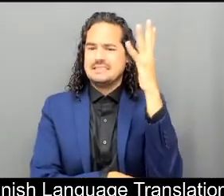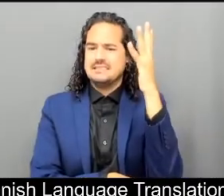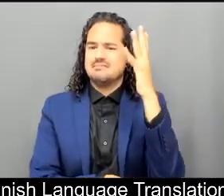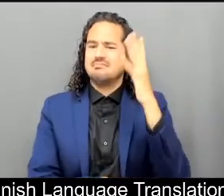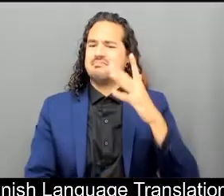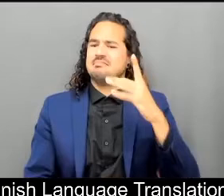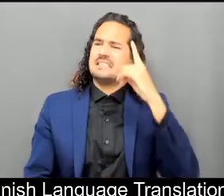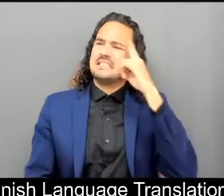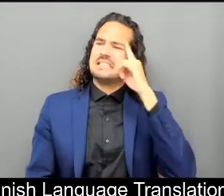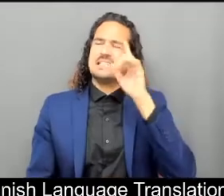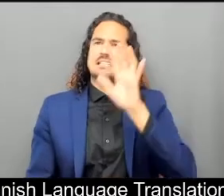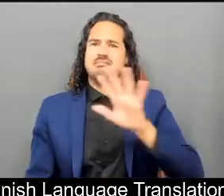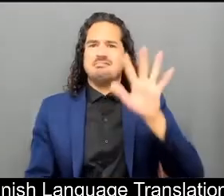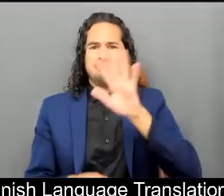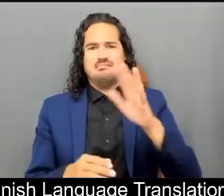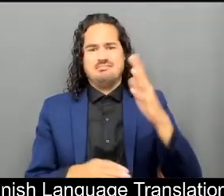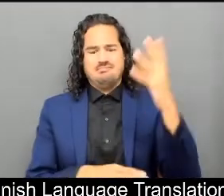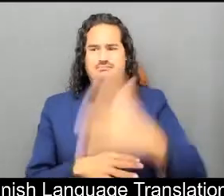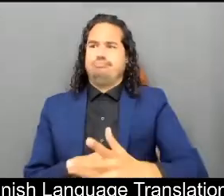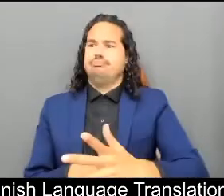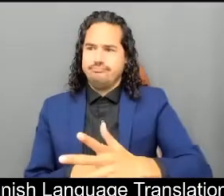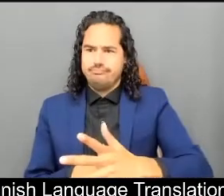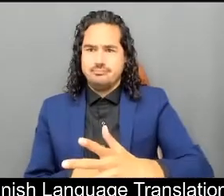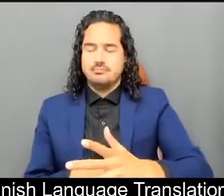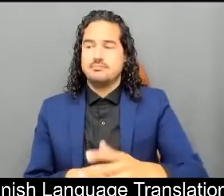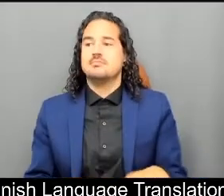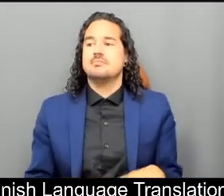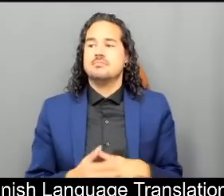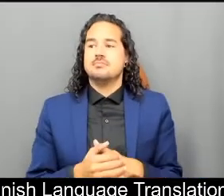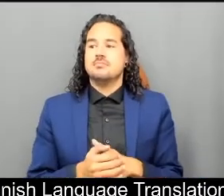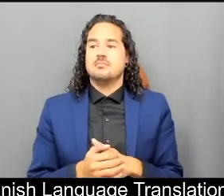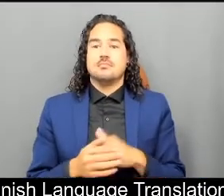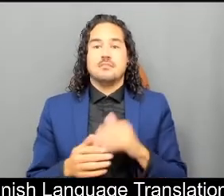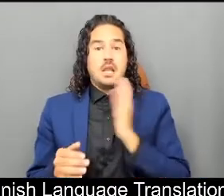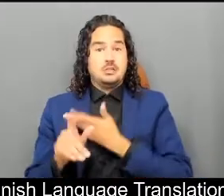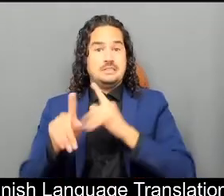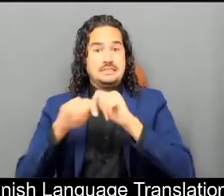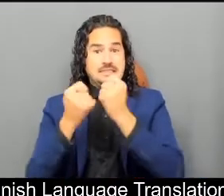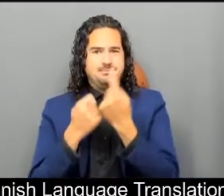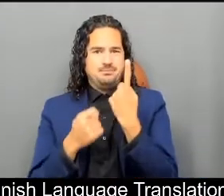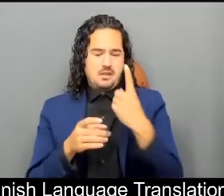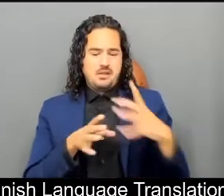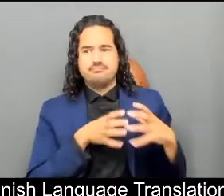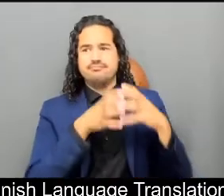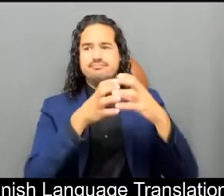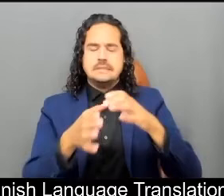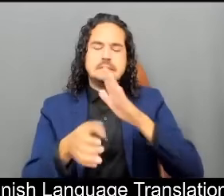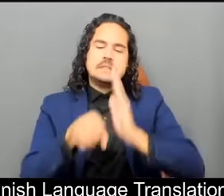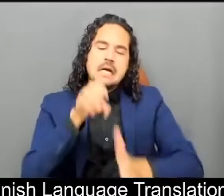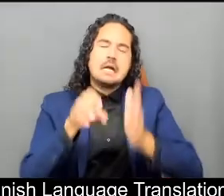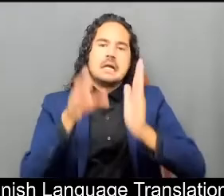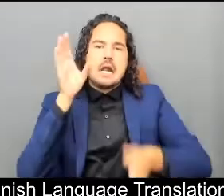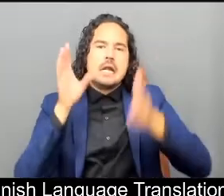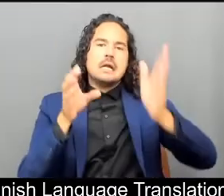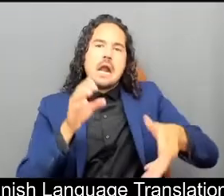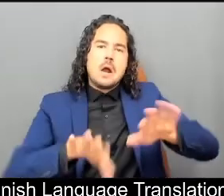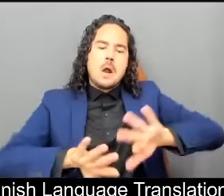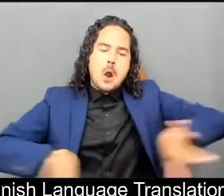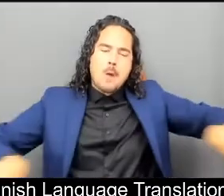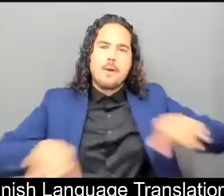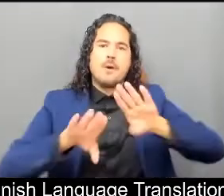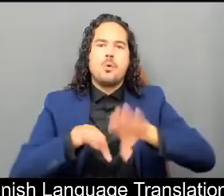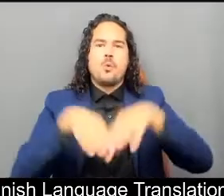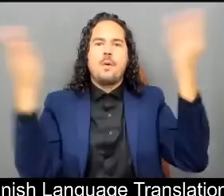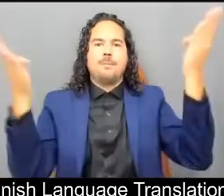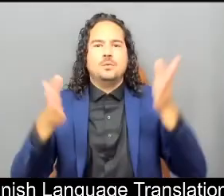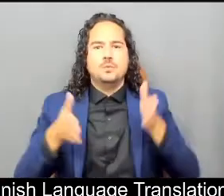was back here, and they had sent a couple more to help, basically cut the road back open. That continues to happen and continues to be